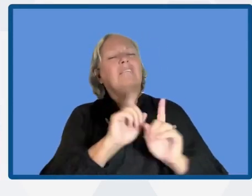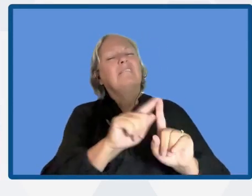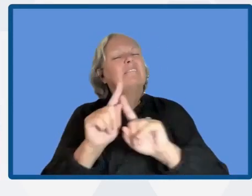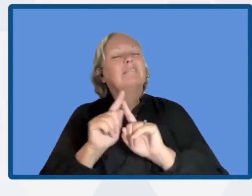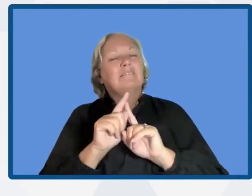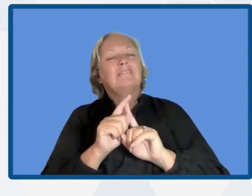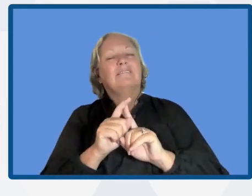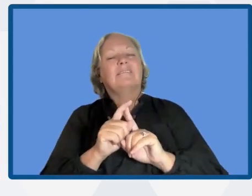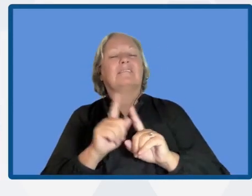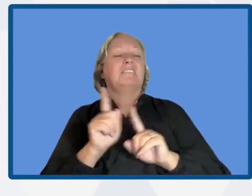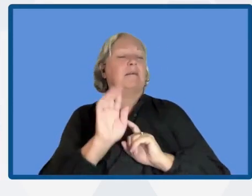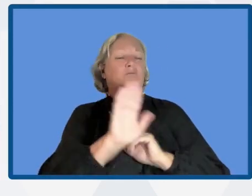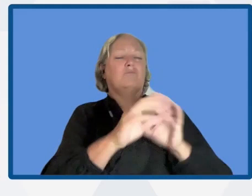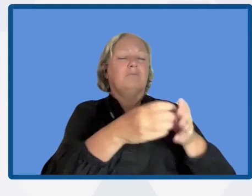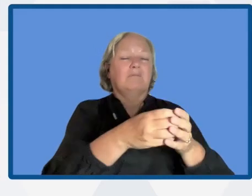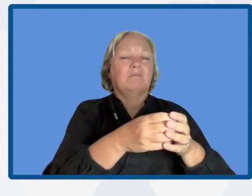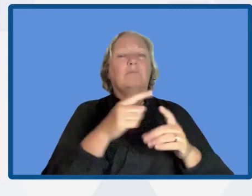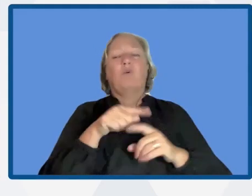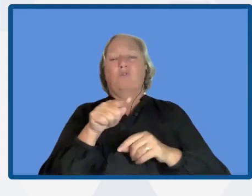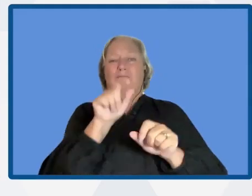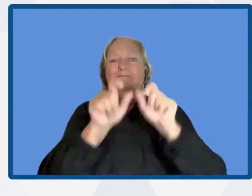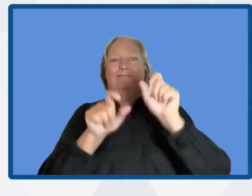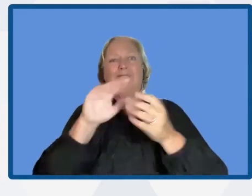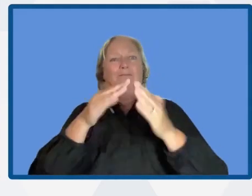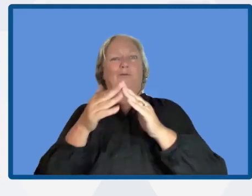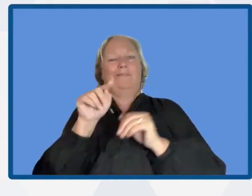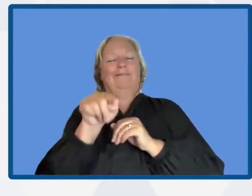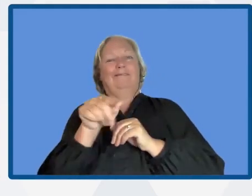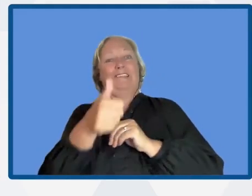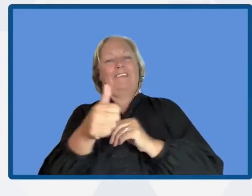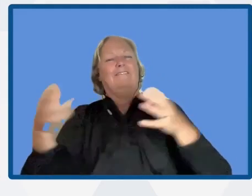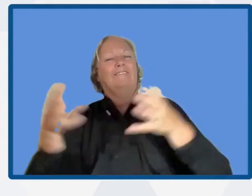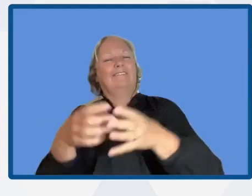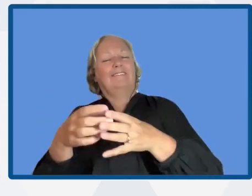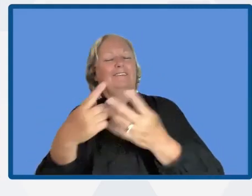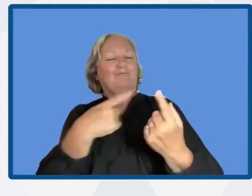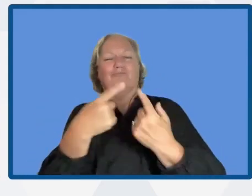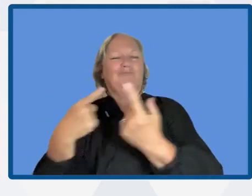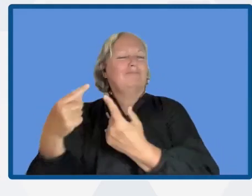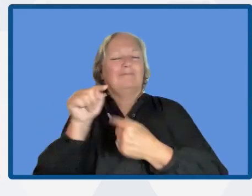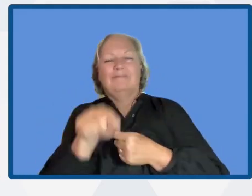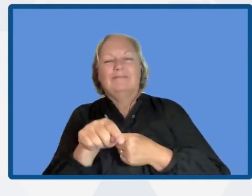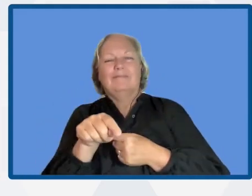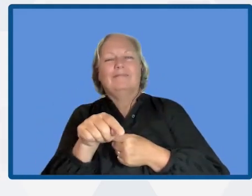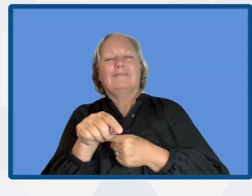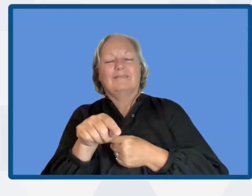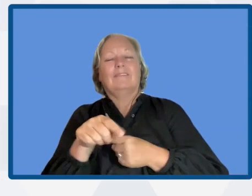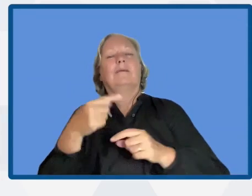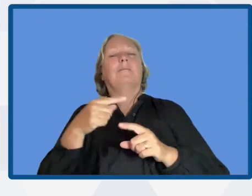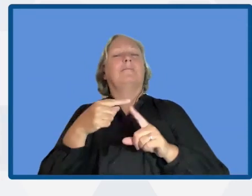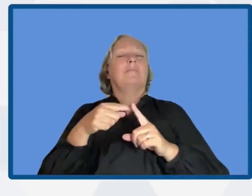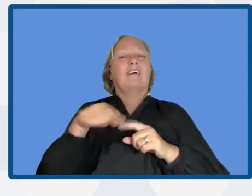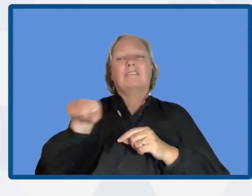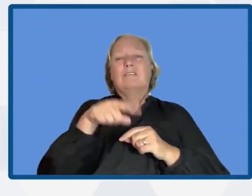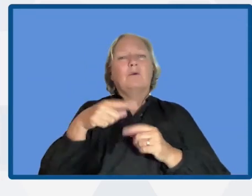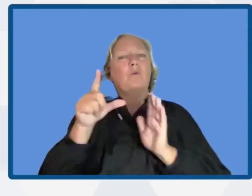teams to the citizens themselves. This also helps the lawmakers and those who